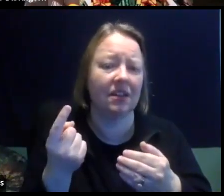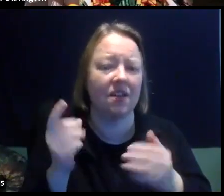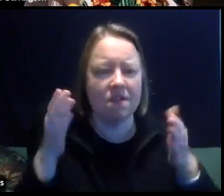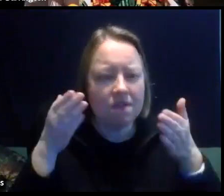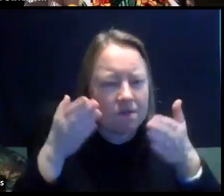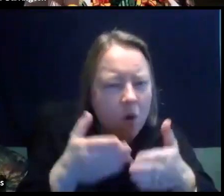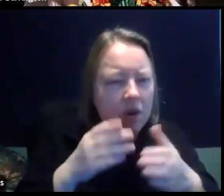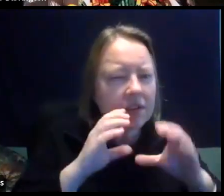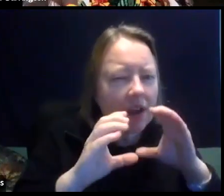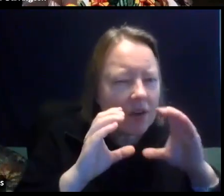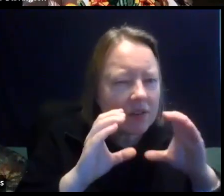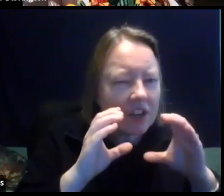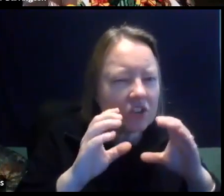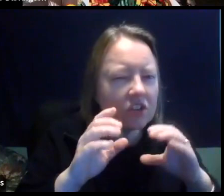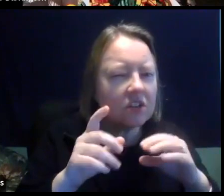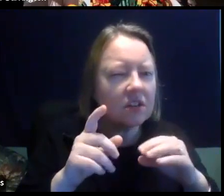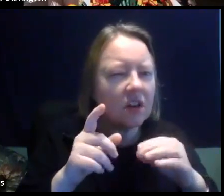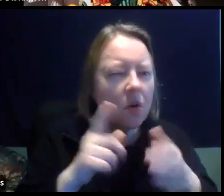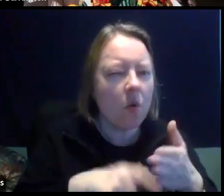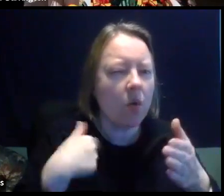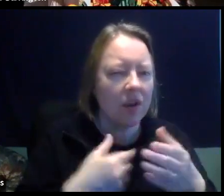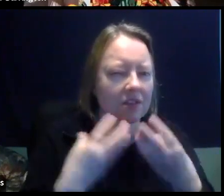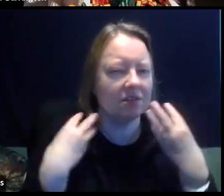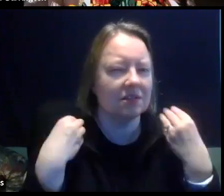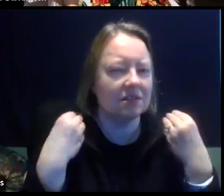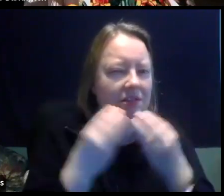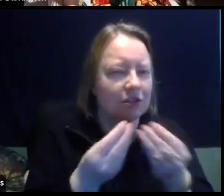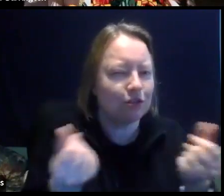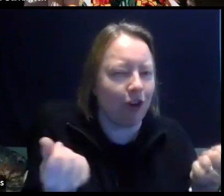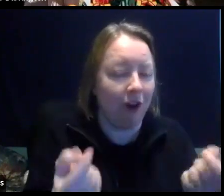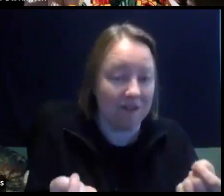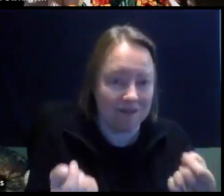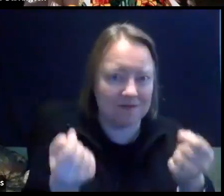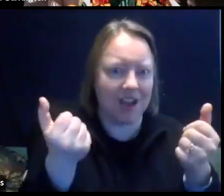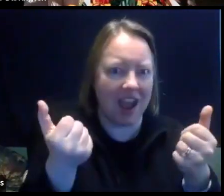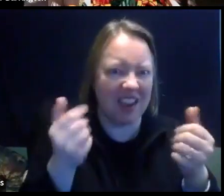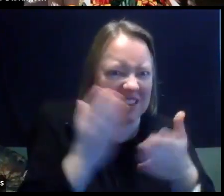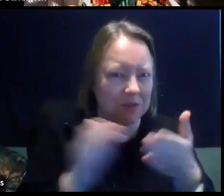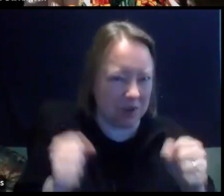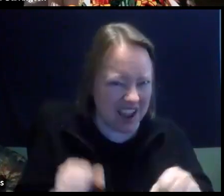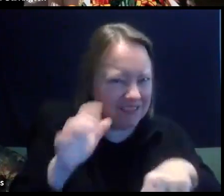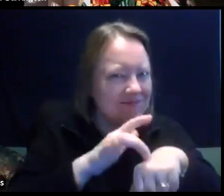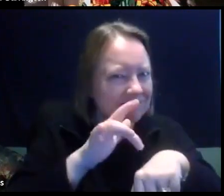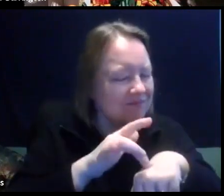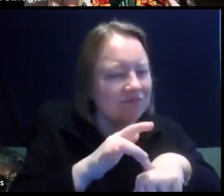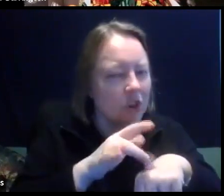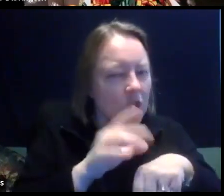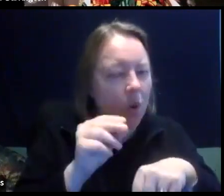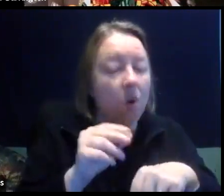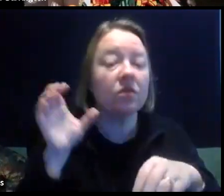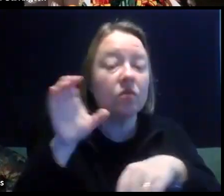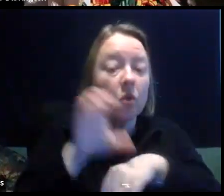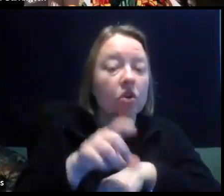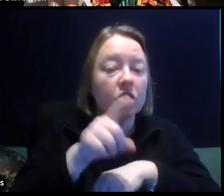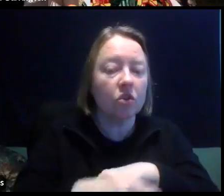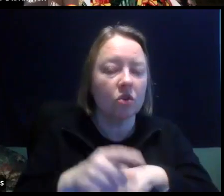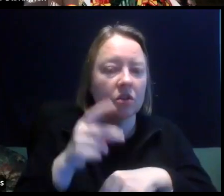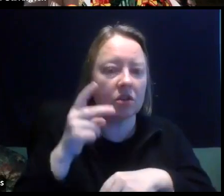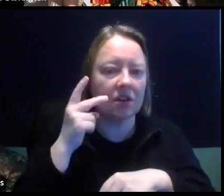that we can remedy fast and tangibly. It's forcing you to look at